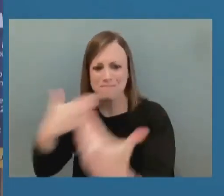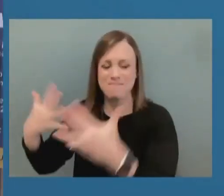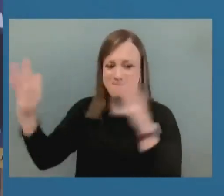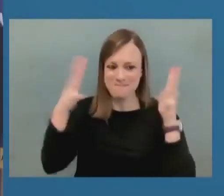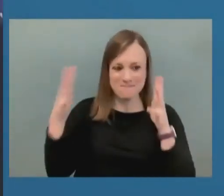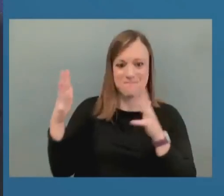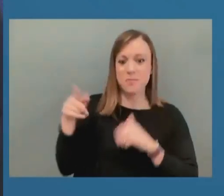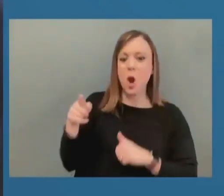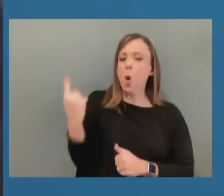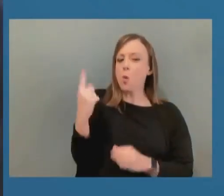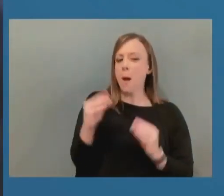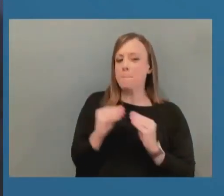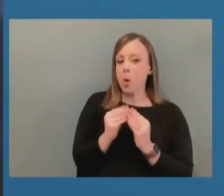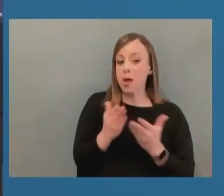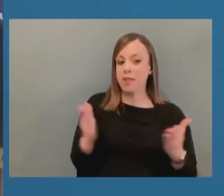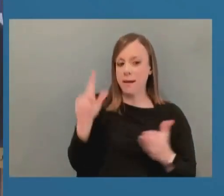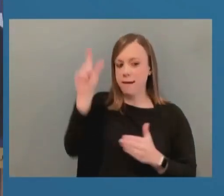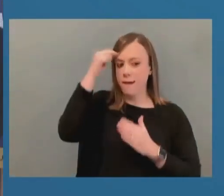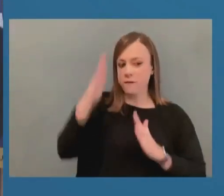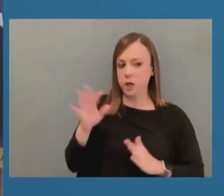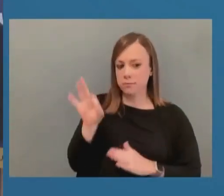talk about other states.